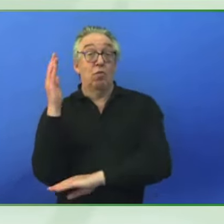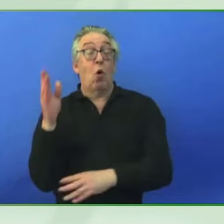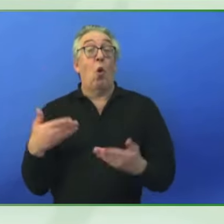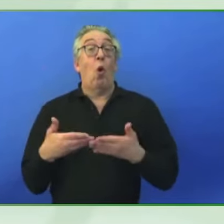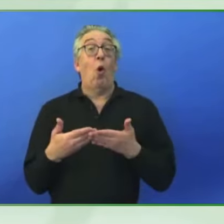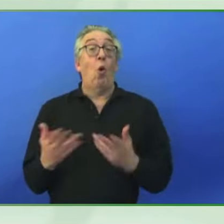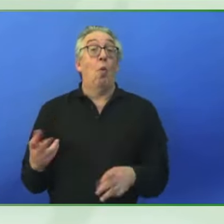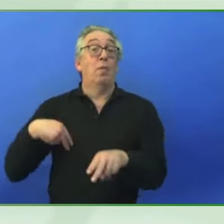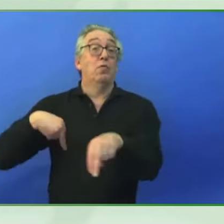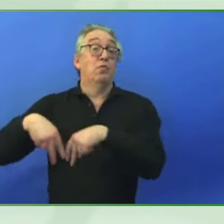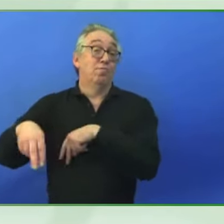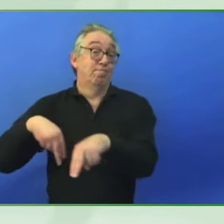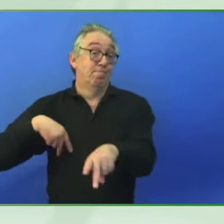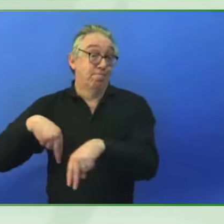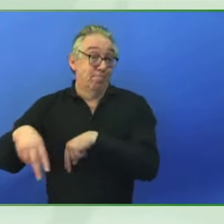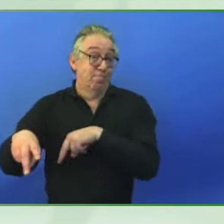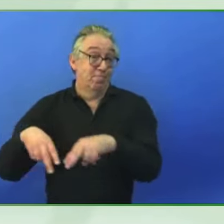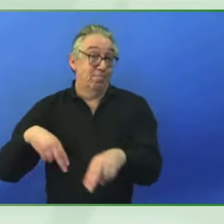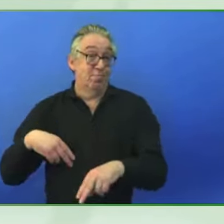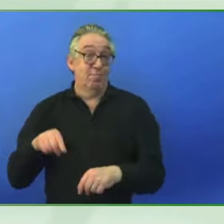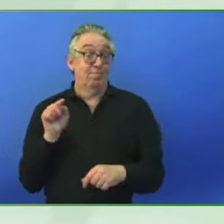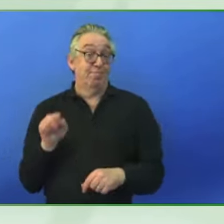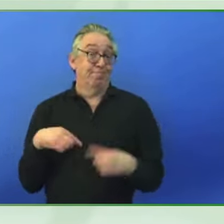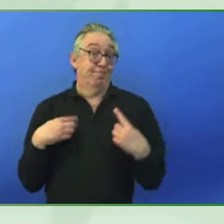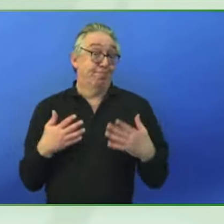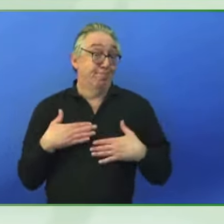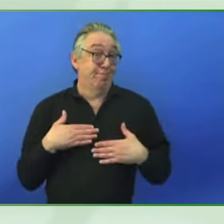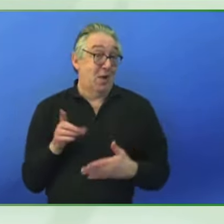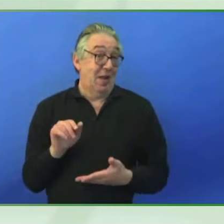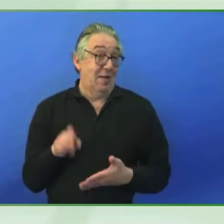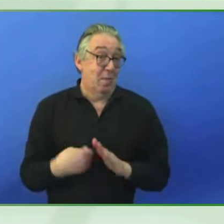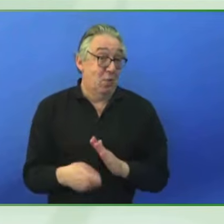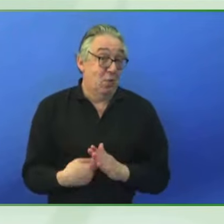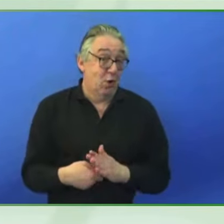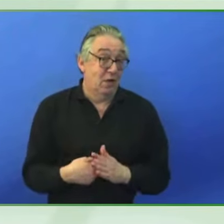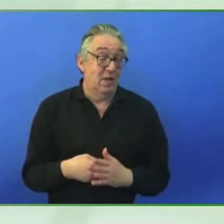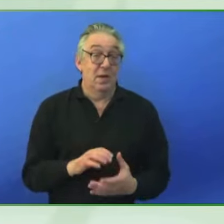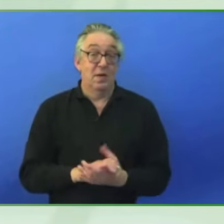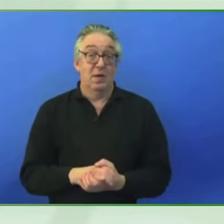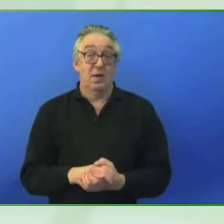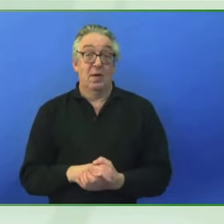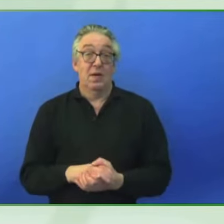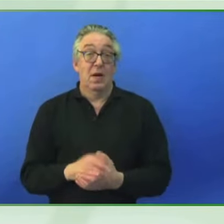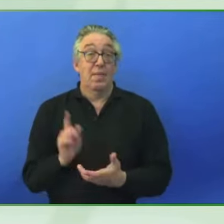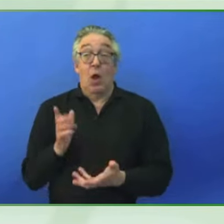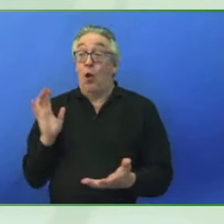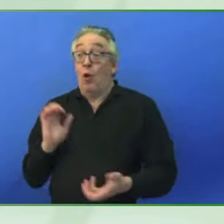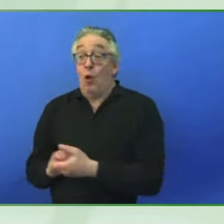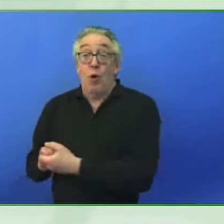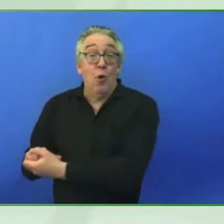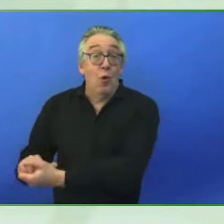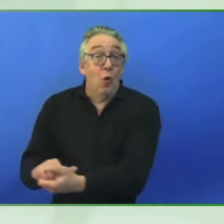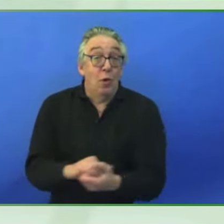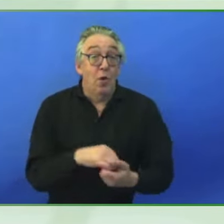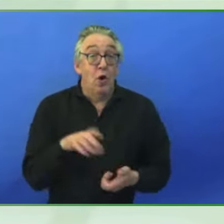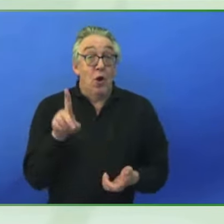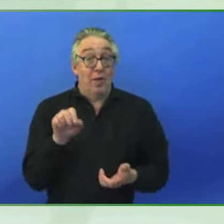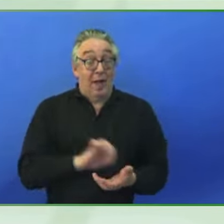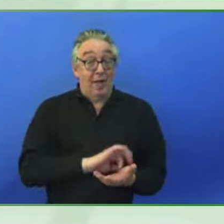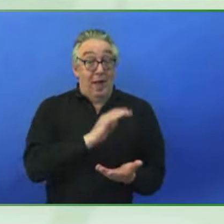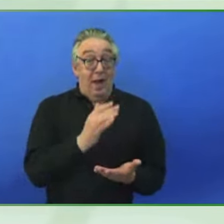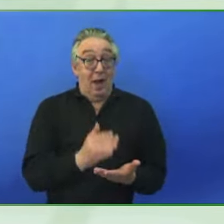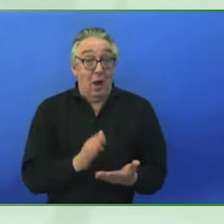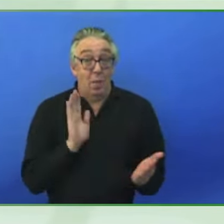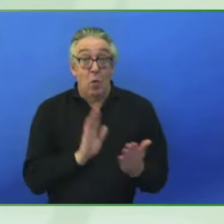our data project, and how collaborative data approaches to accessible smart cities can really